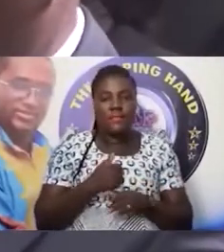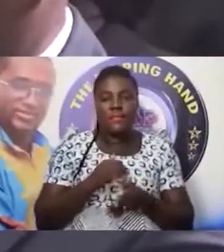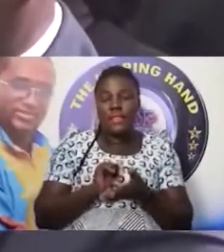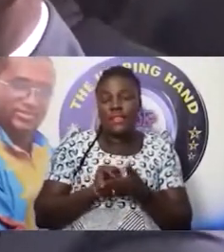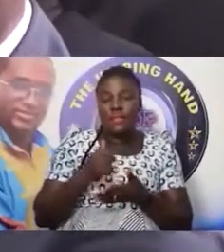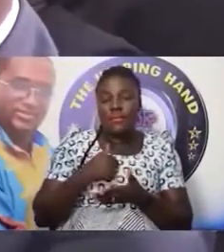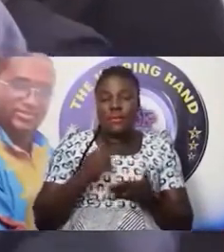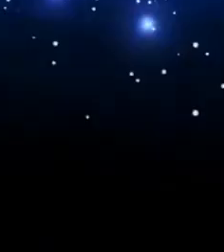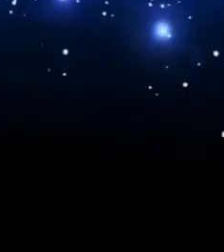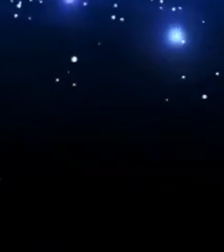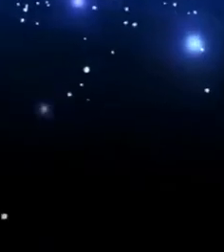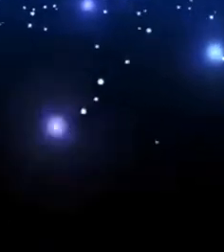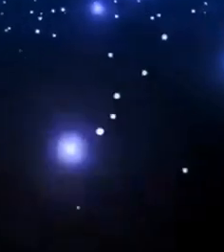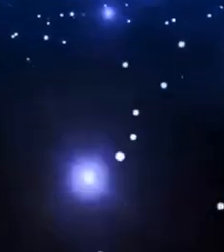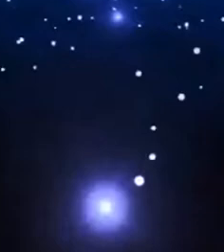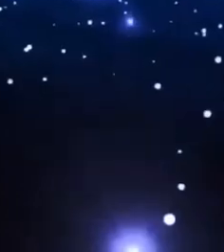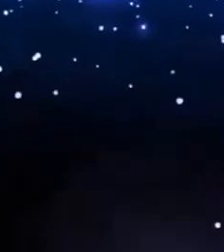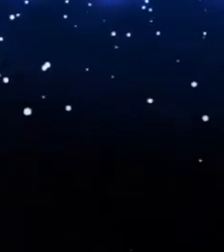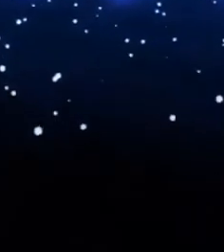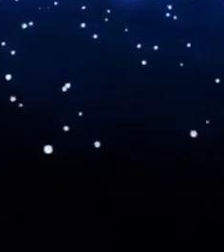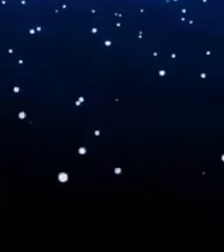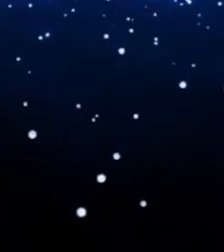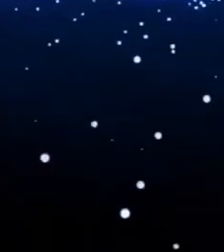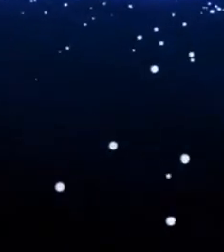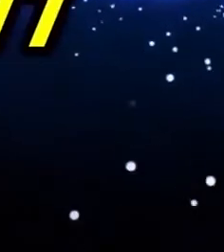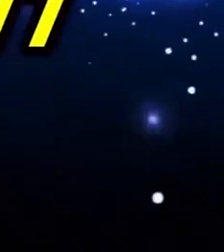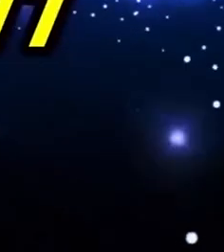That's good. Send your questions and comments to